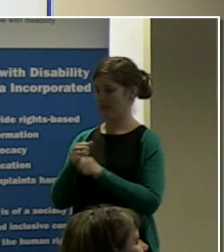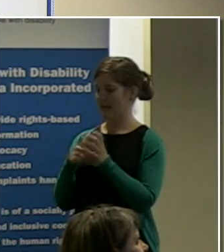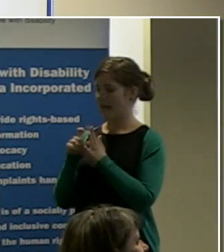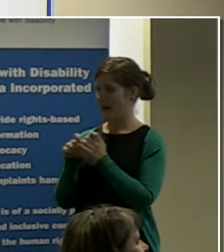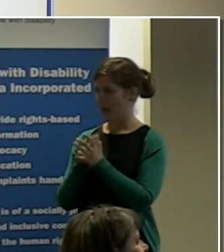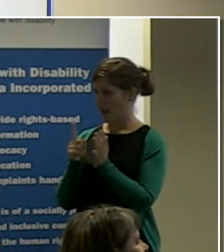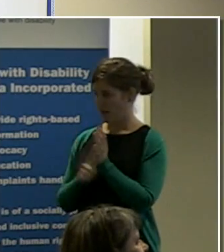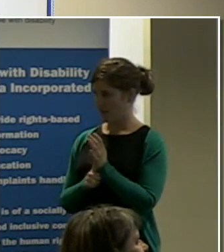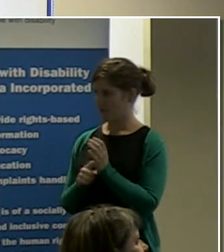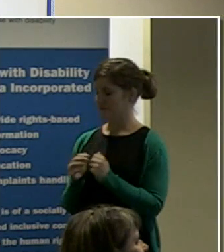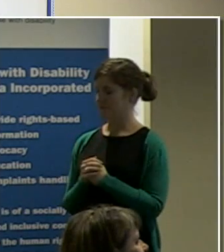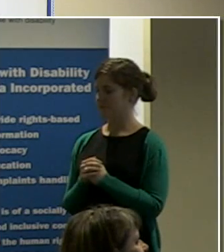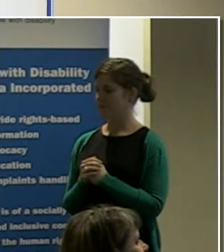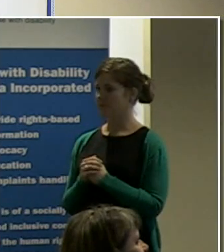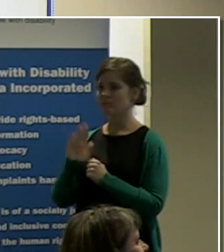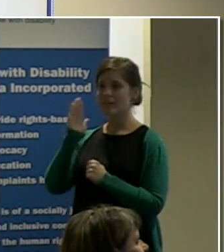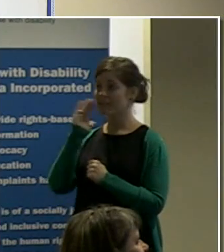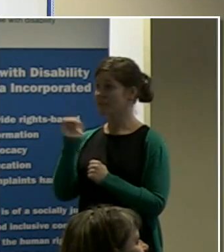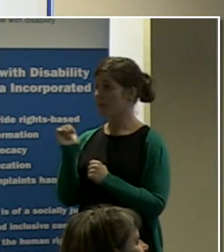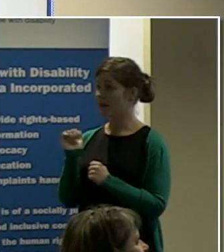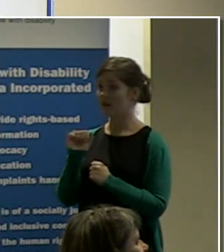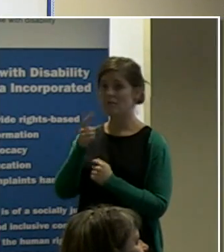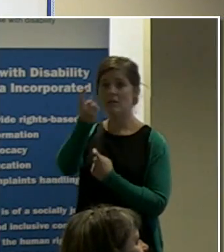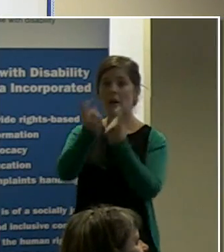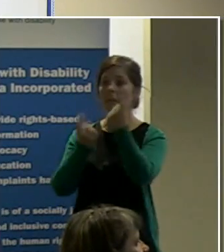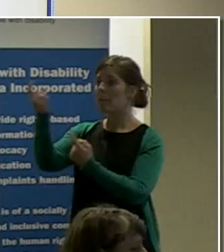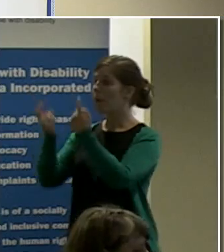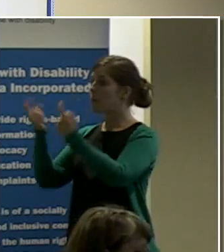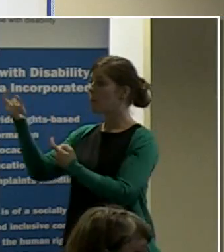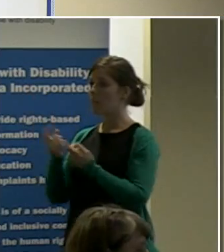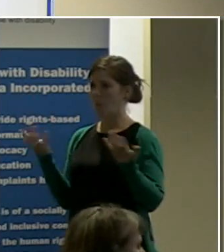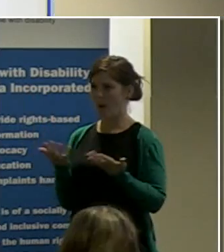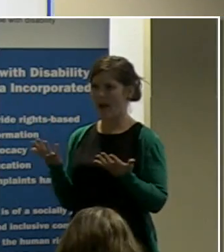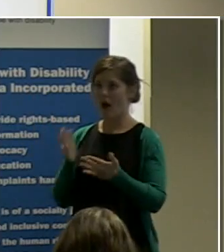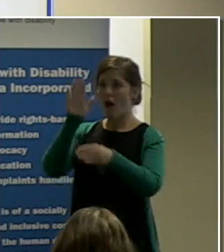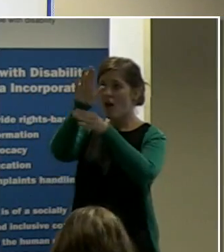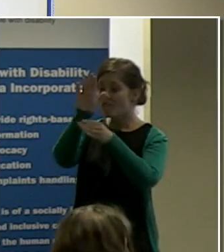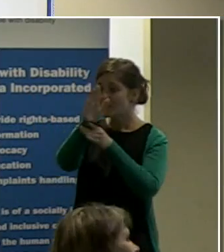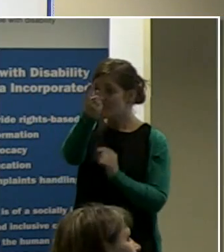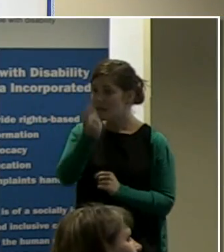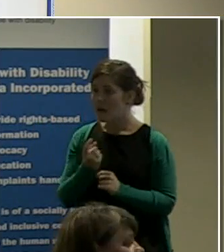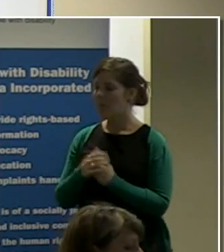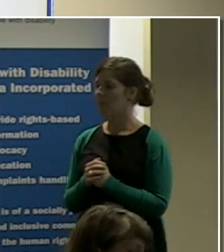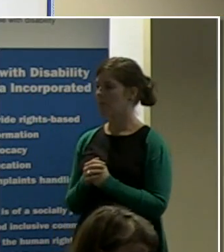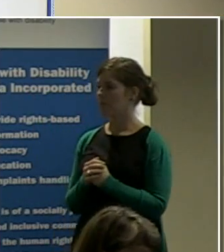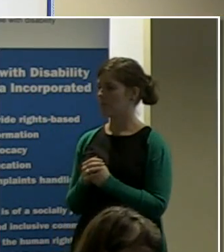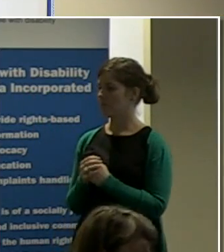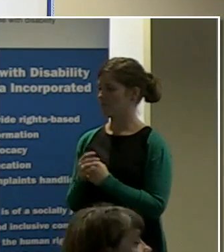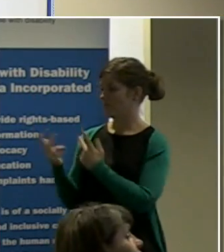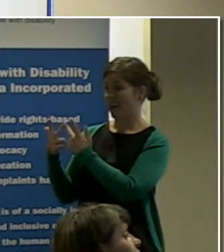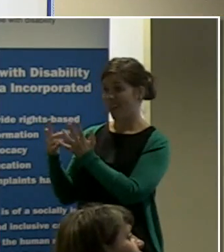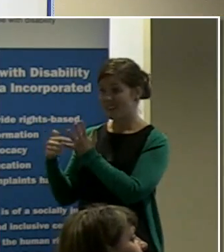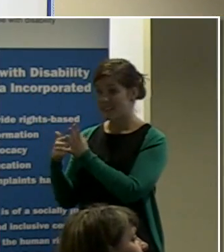Gadigal. No matter where you've come from, whether it be across the seas, across the